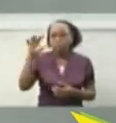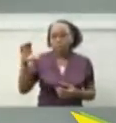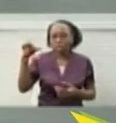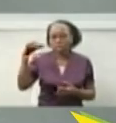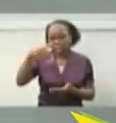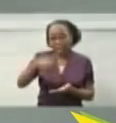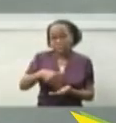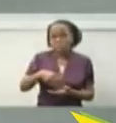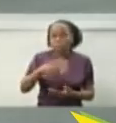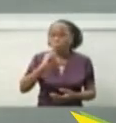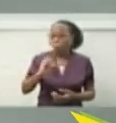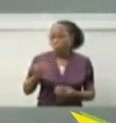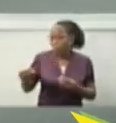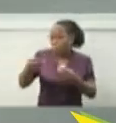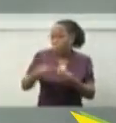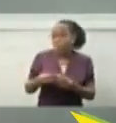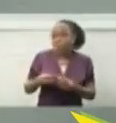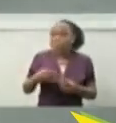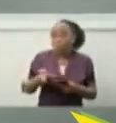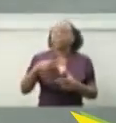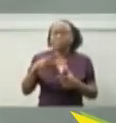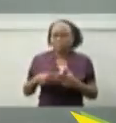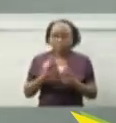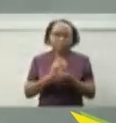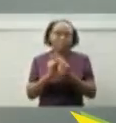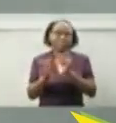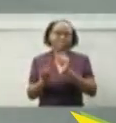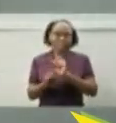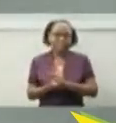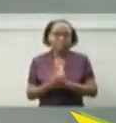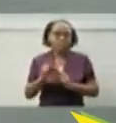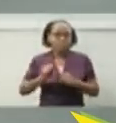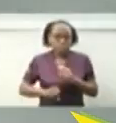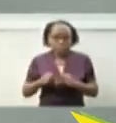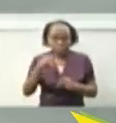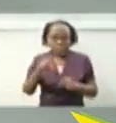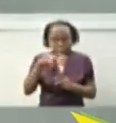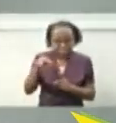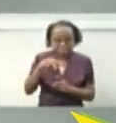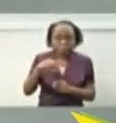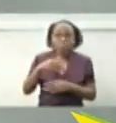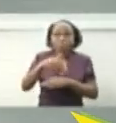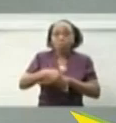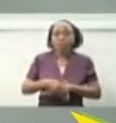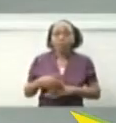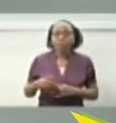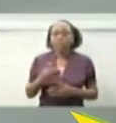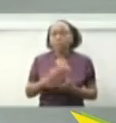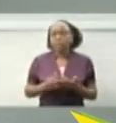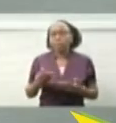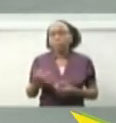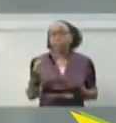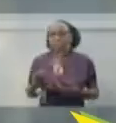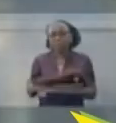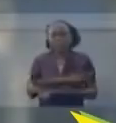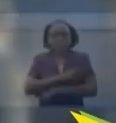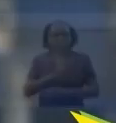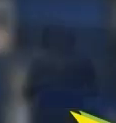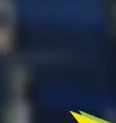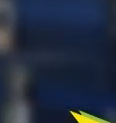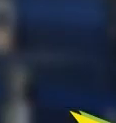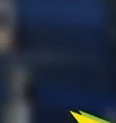significantly, then the adjustment is made. So we observe them over the next couple of days to a week and we'll make the appropriate